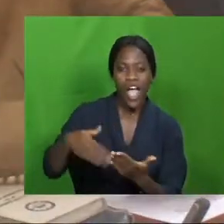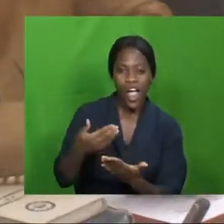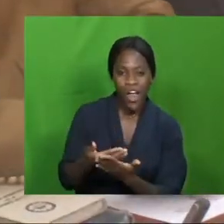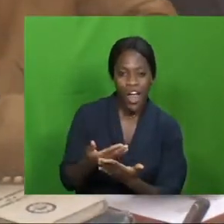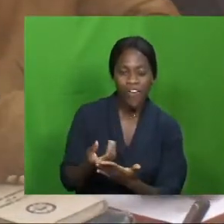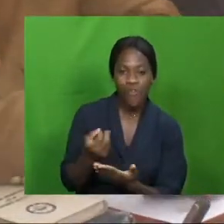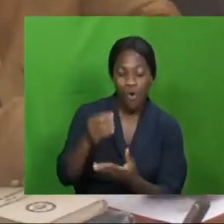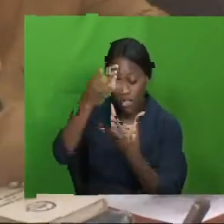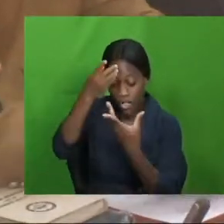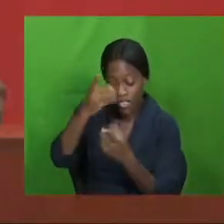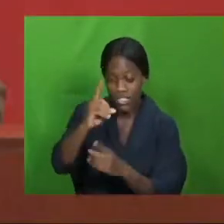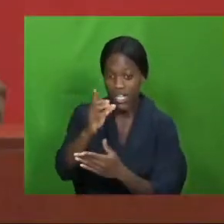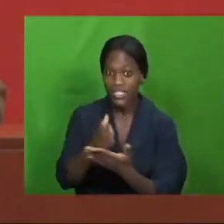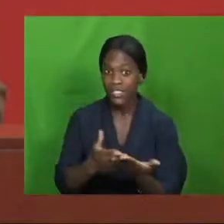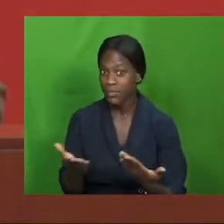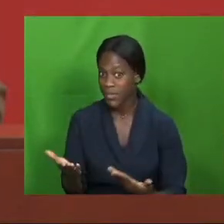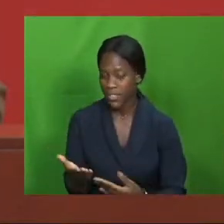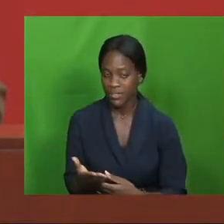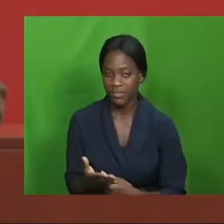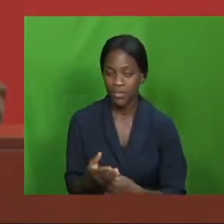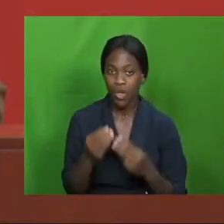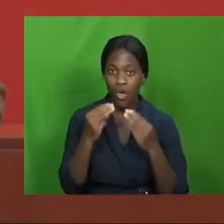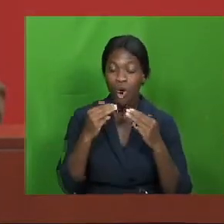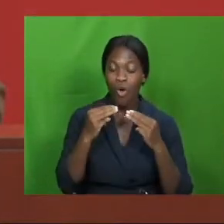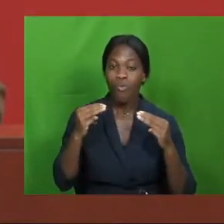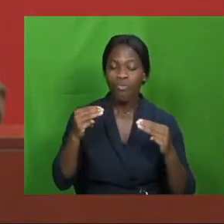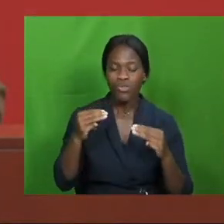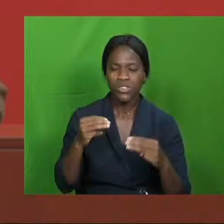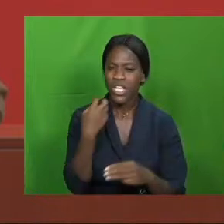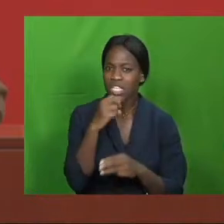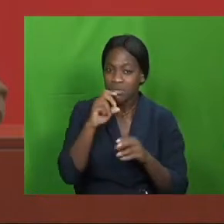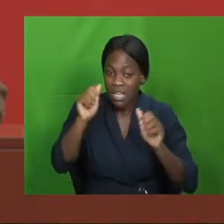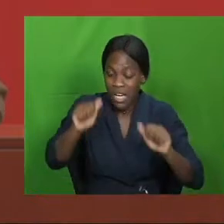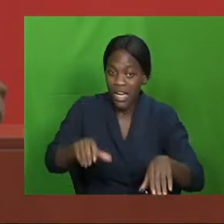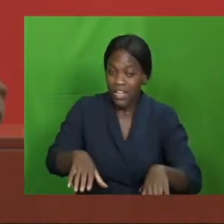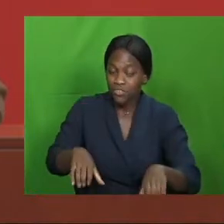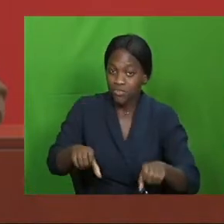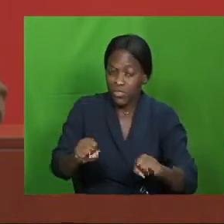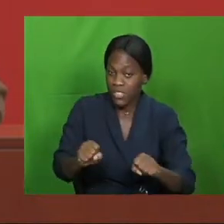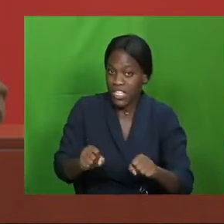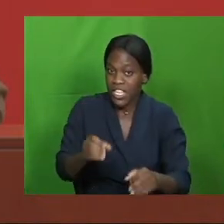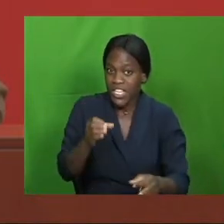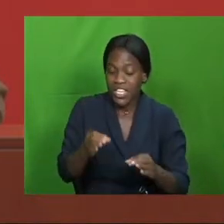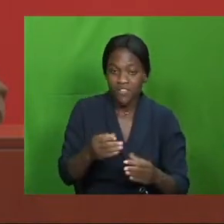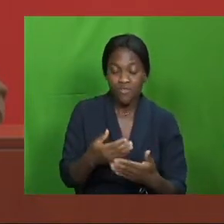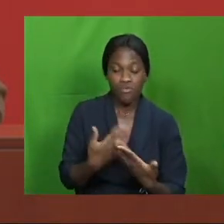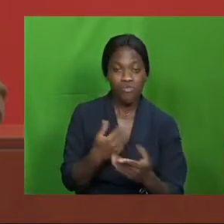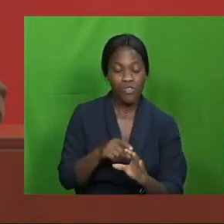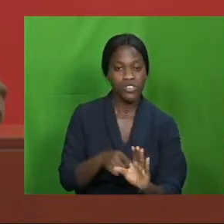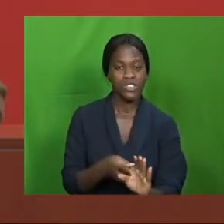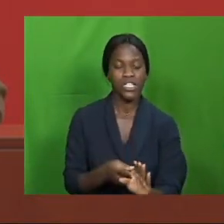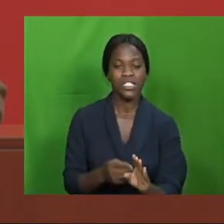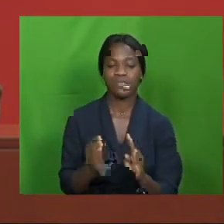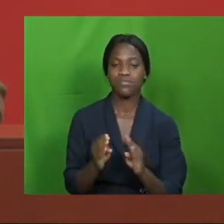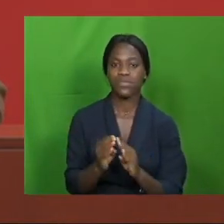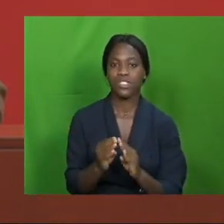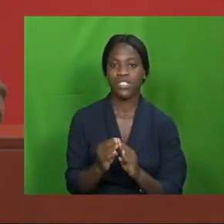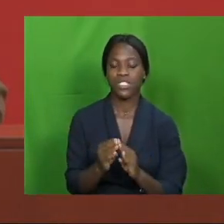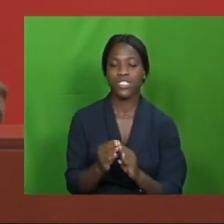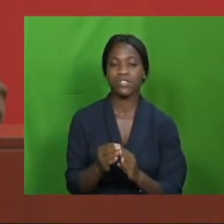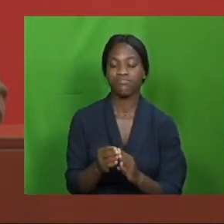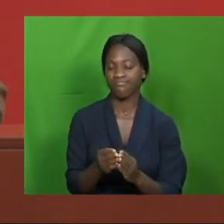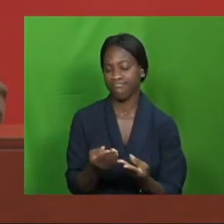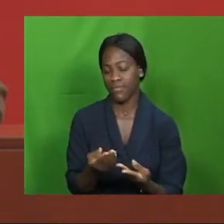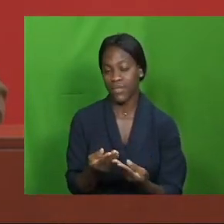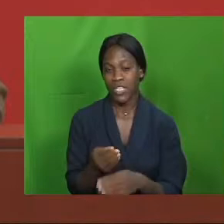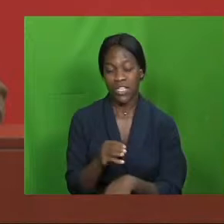Such a motion may be admitted by the Speaker to be moved if before the commencement of the sitting, the member submits